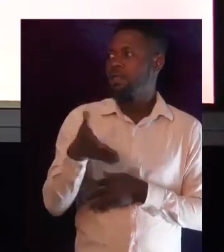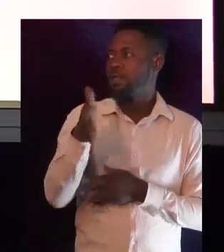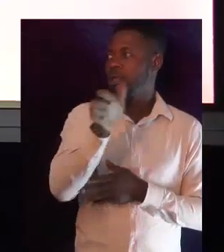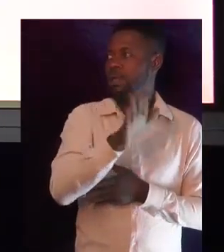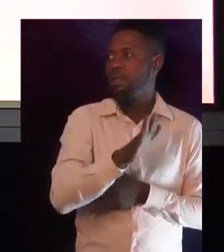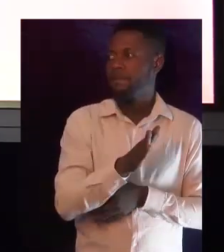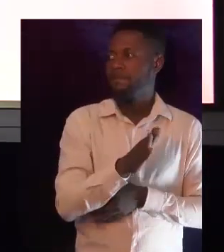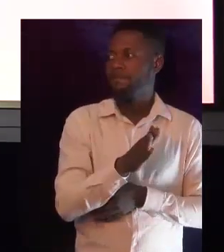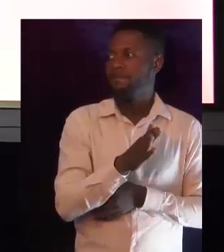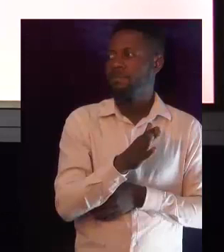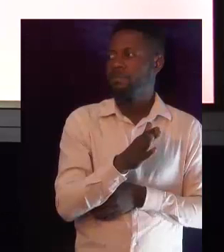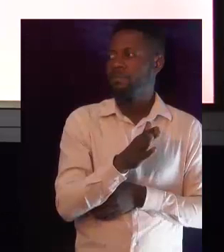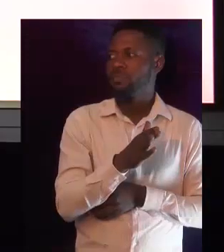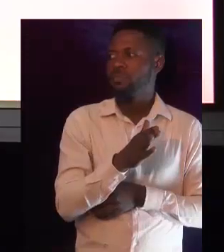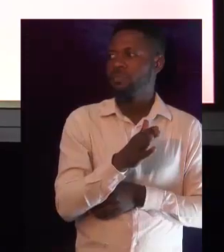and there.